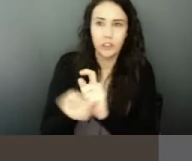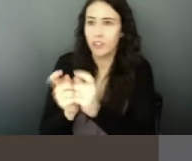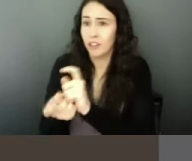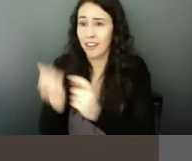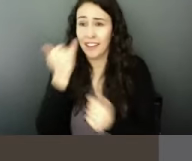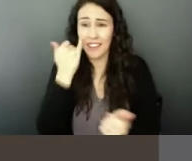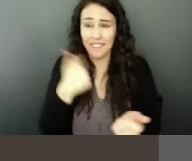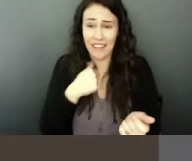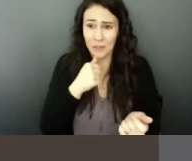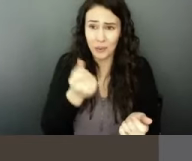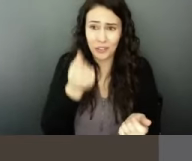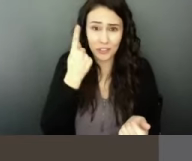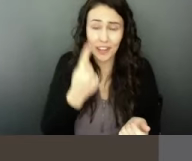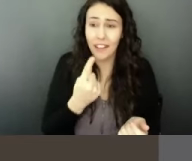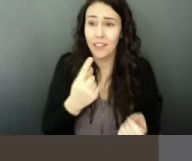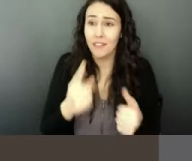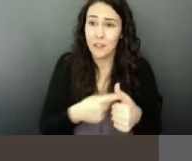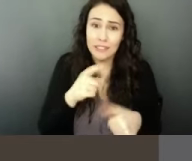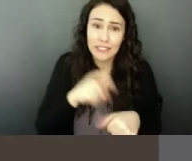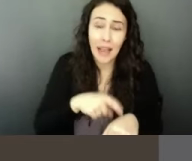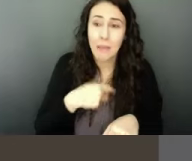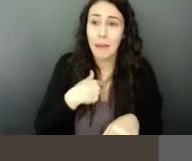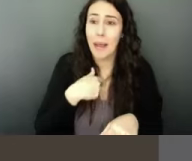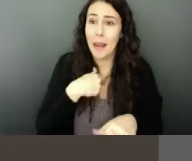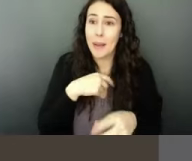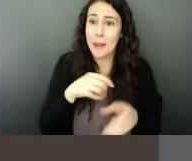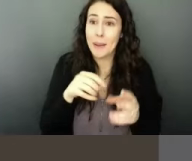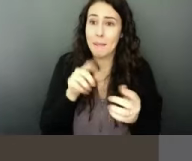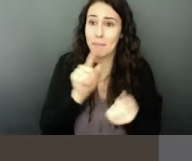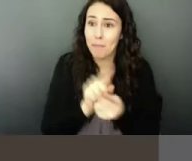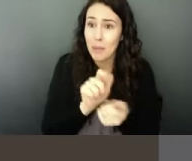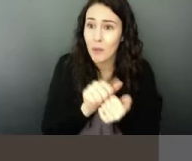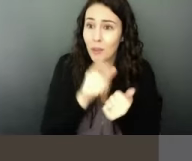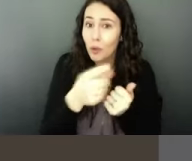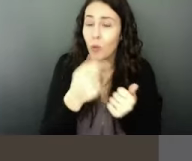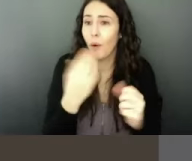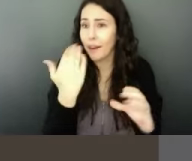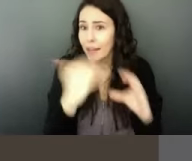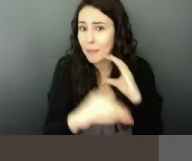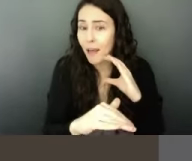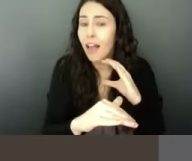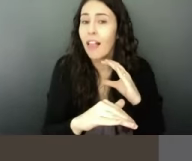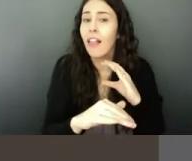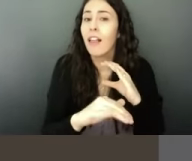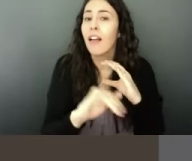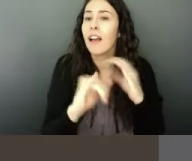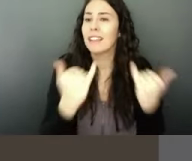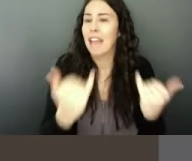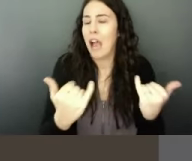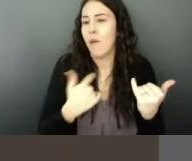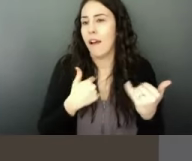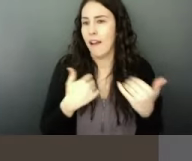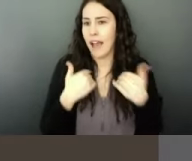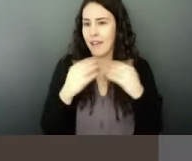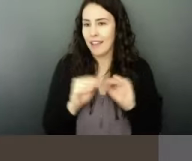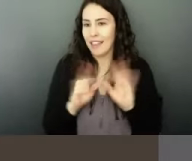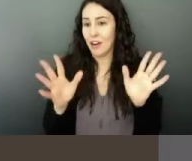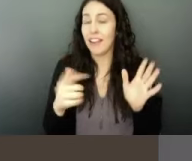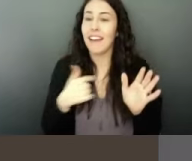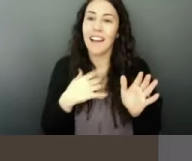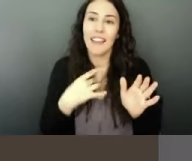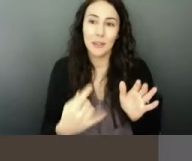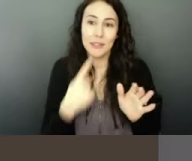time I meet with you or I email you as a student, now I have clarity. And I like to say that clarity is kindness. It's kindness for our